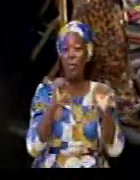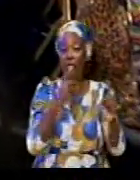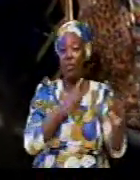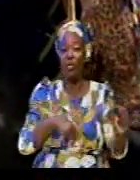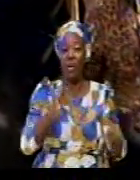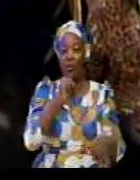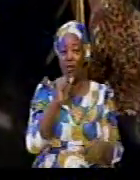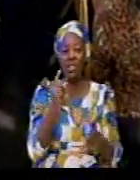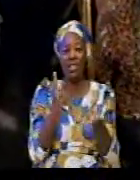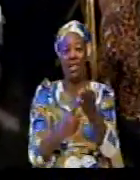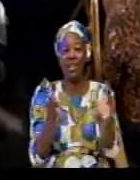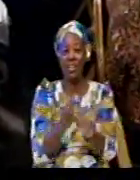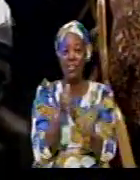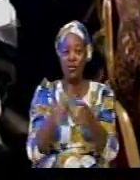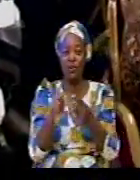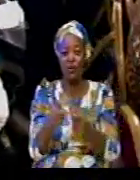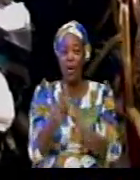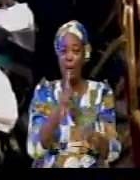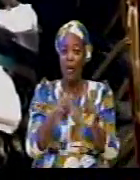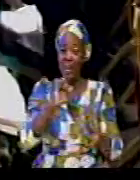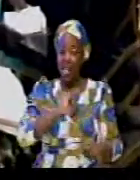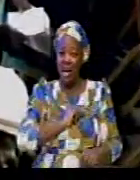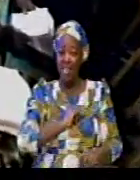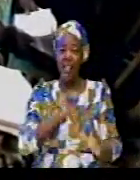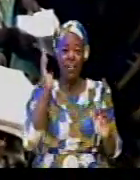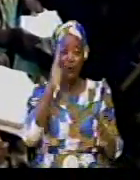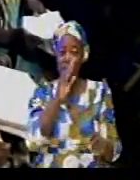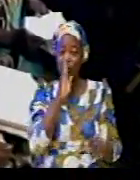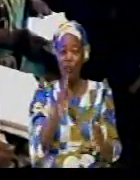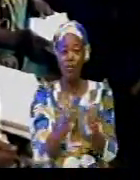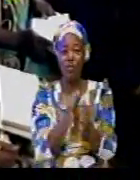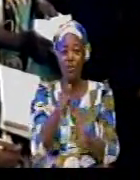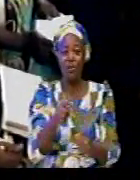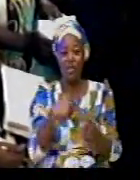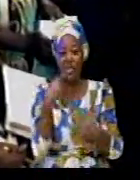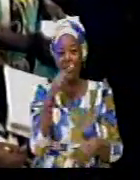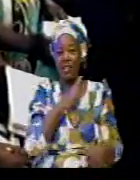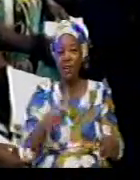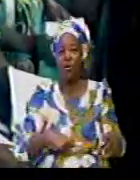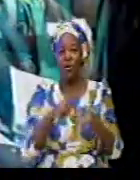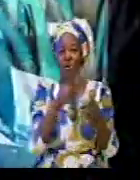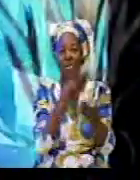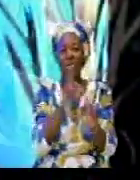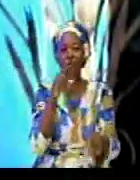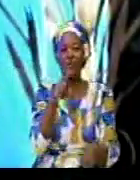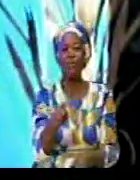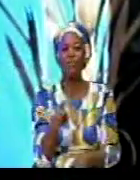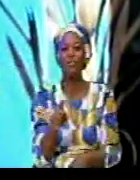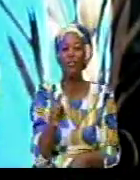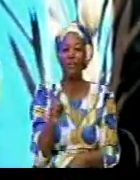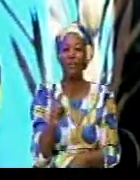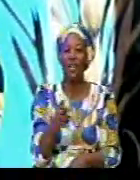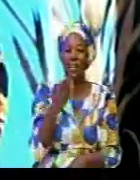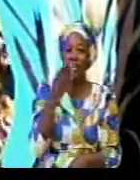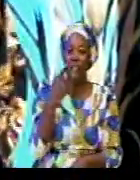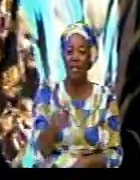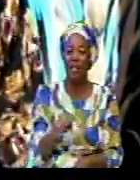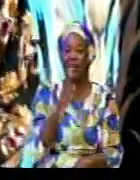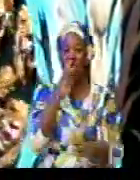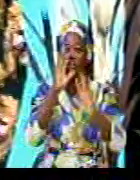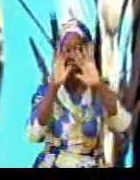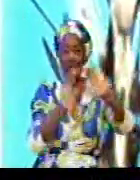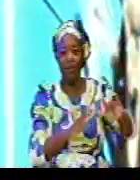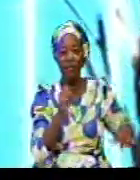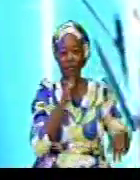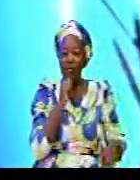the Lord cannot reach you. I will be with you, says the Lord, to deliver you.